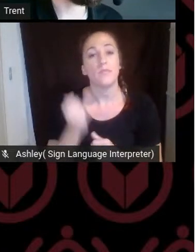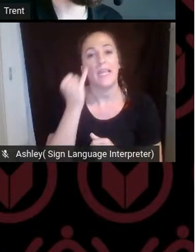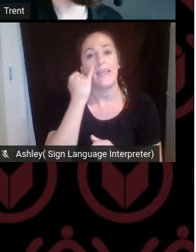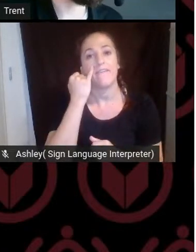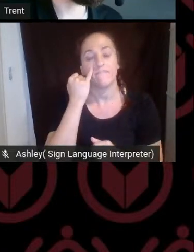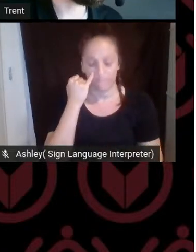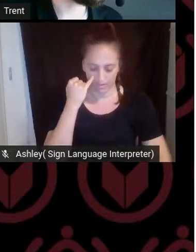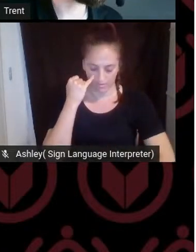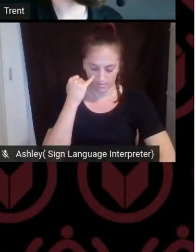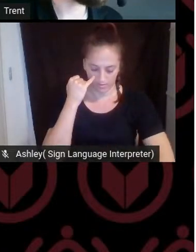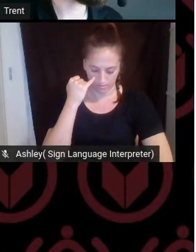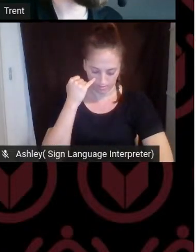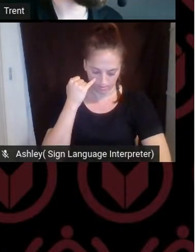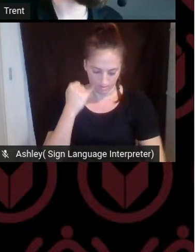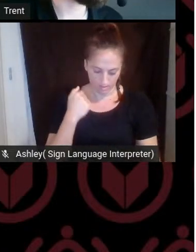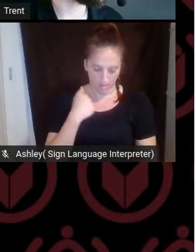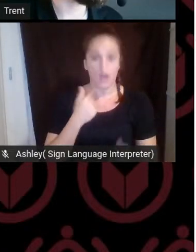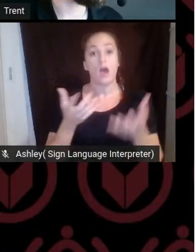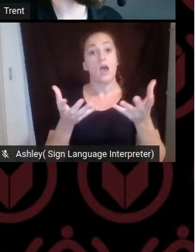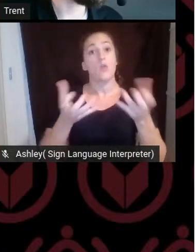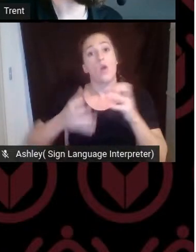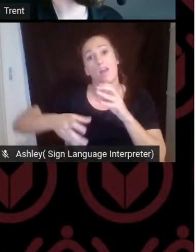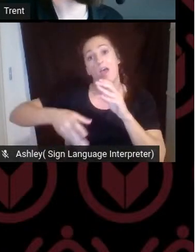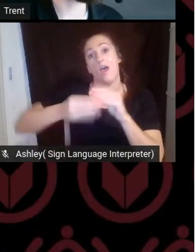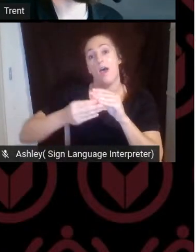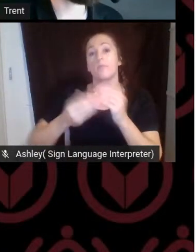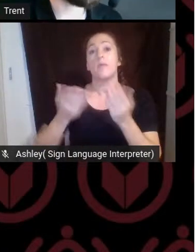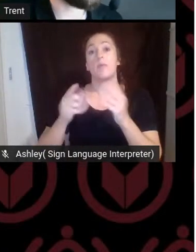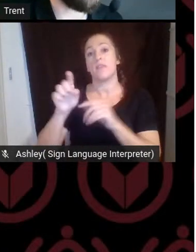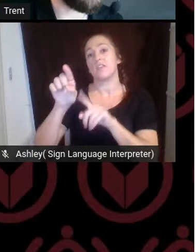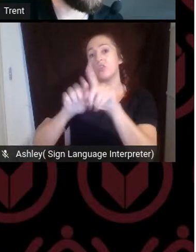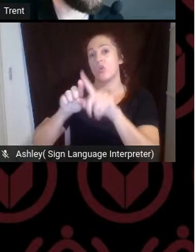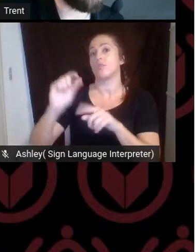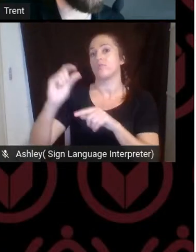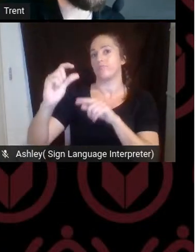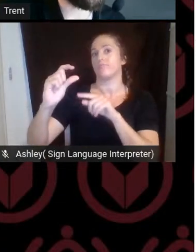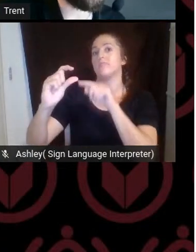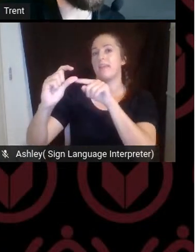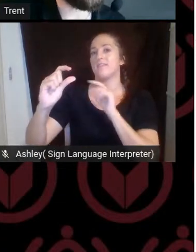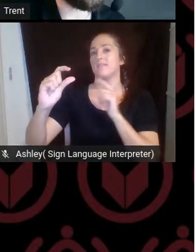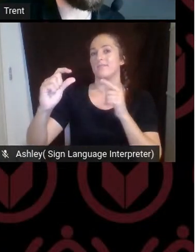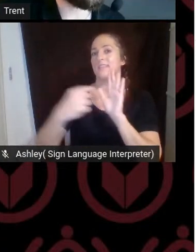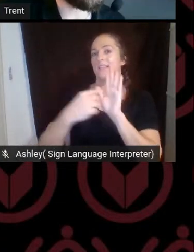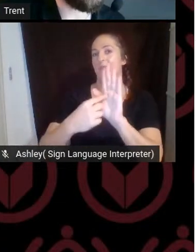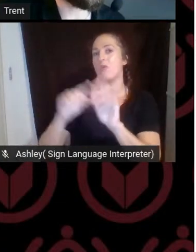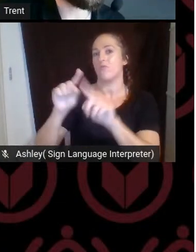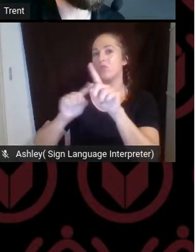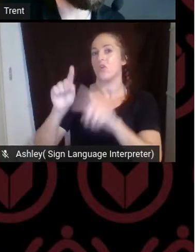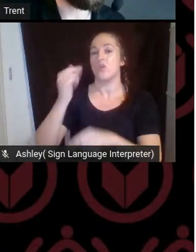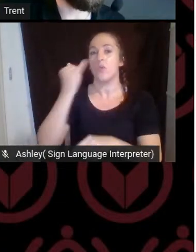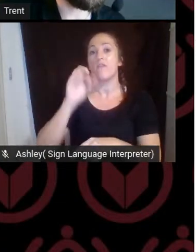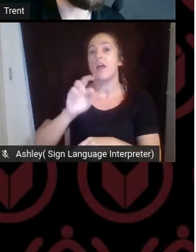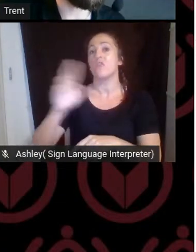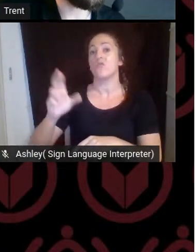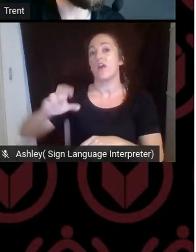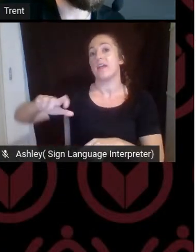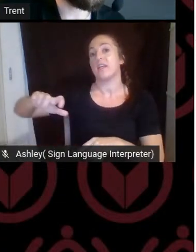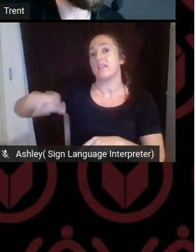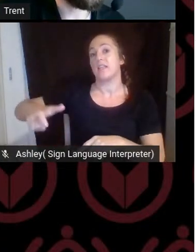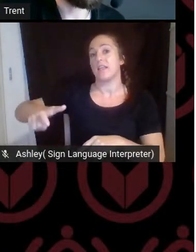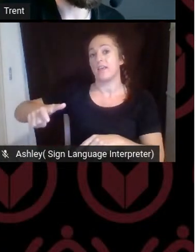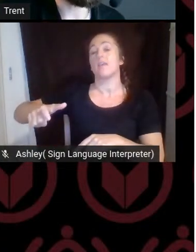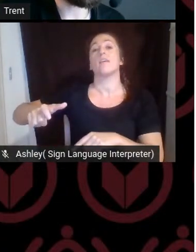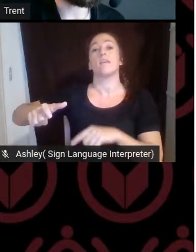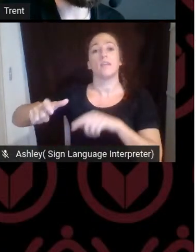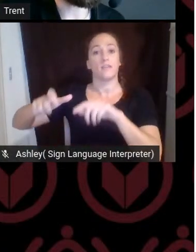add in this. This might already be starred. Yep, this is already starred. So when I right click on it, it gives me the option to remove it from